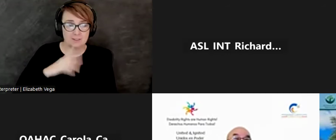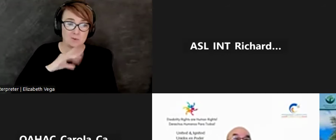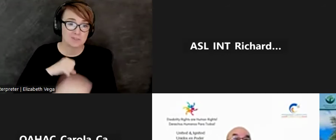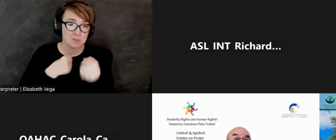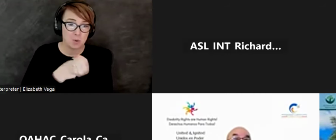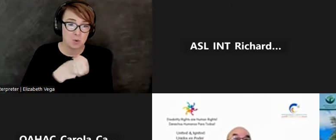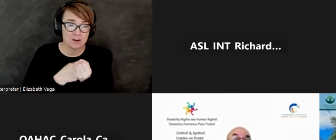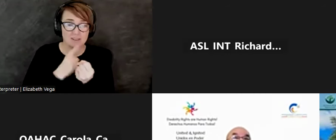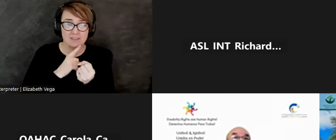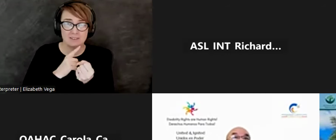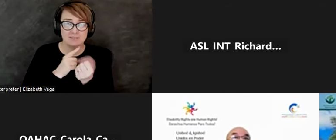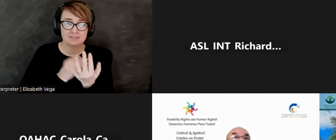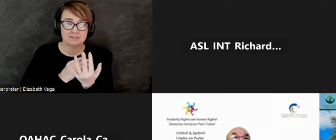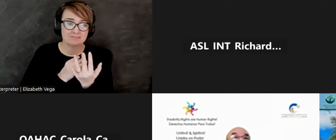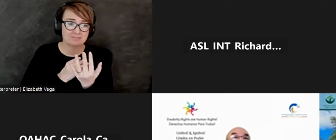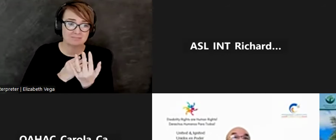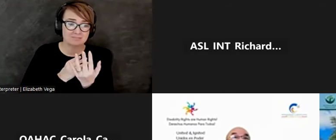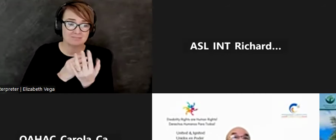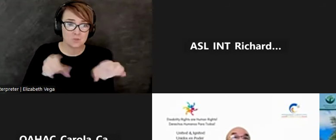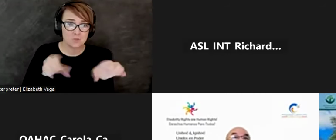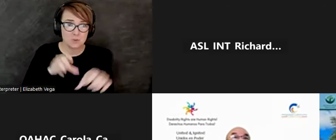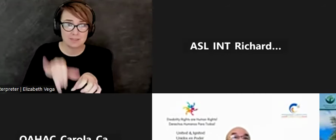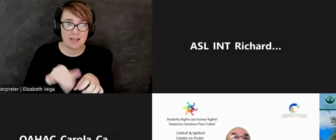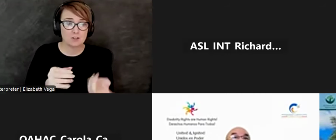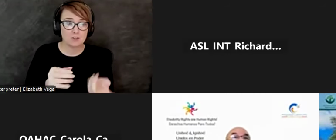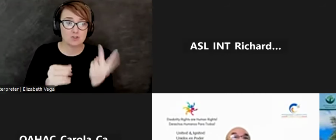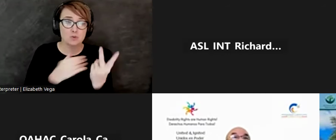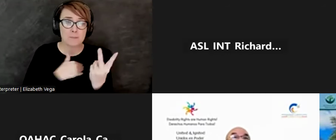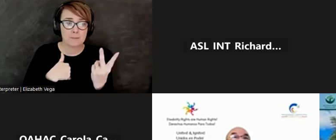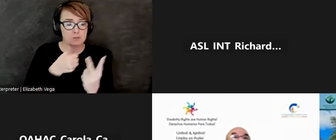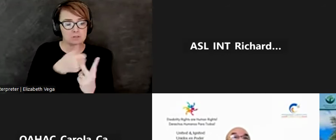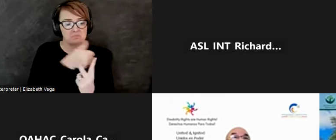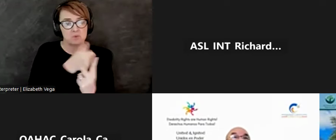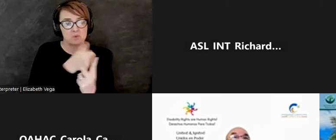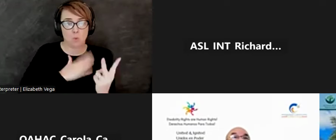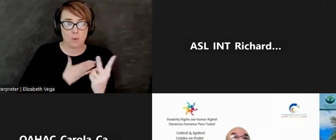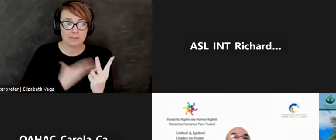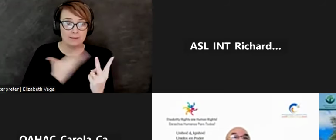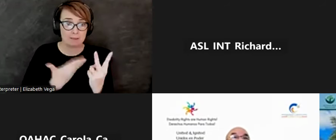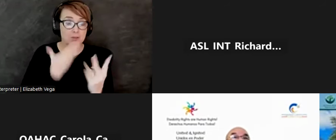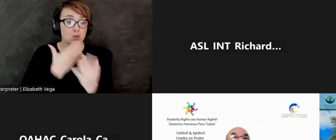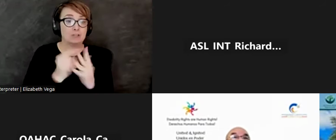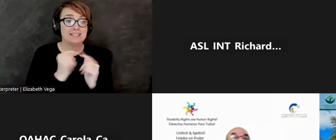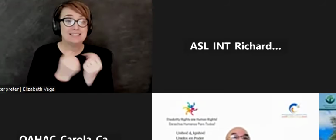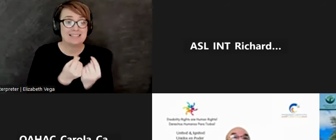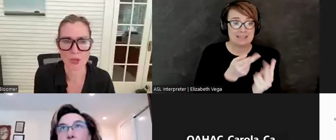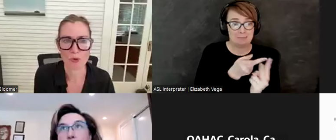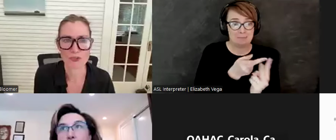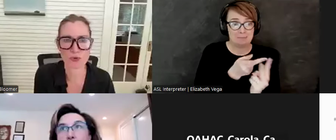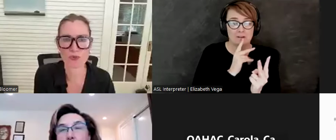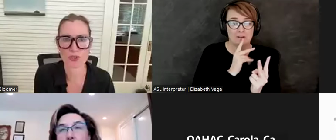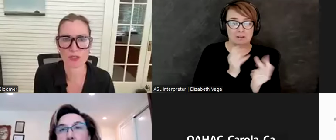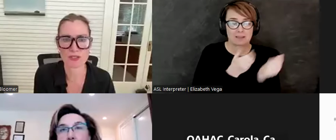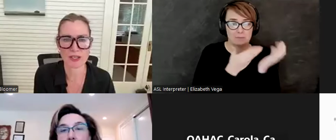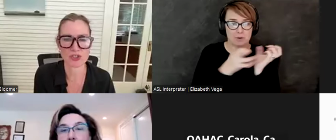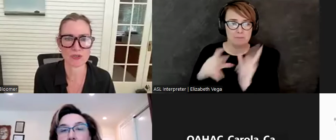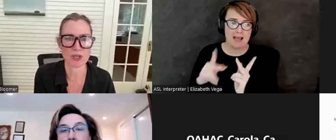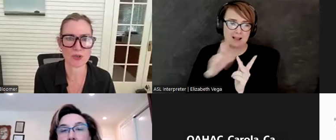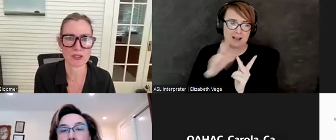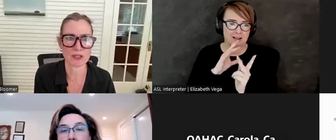and that, you know, might be a good pair, a good team, if you will, in bringing back a summary of what the roles are